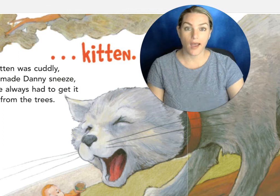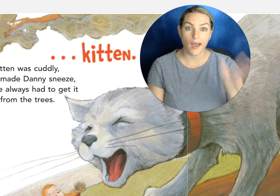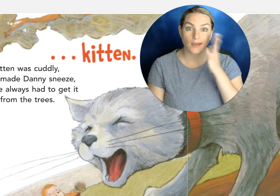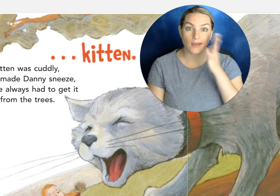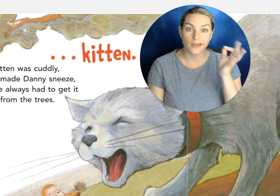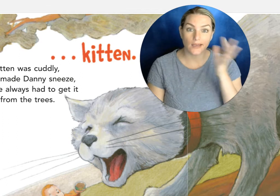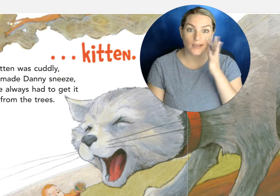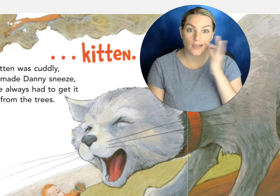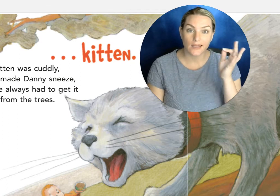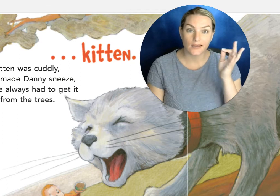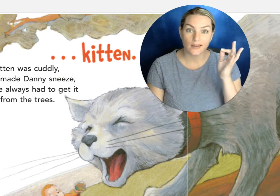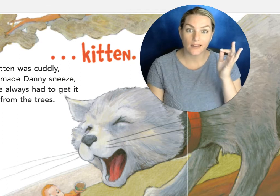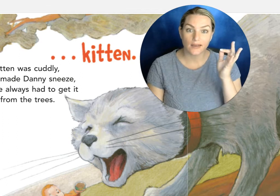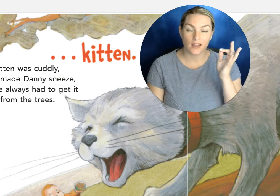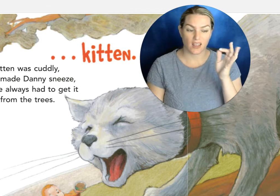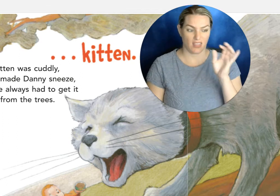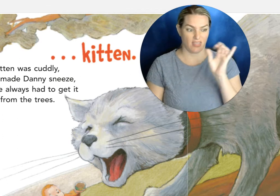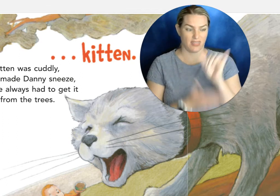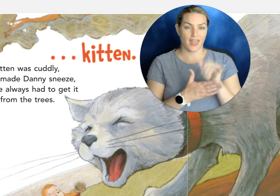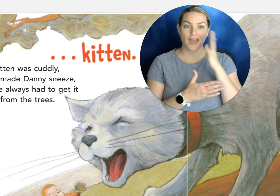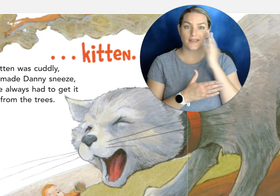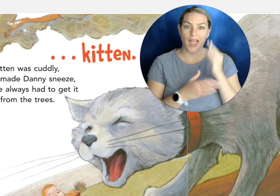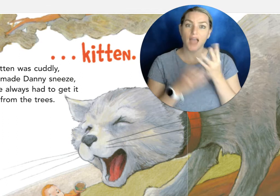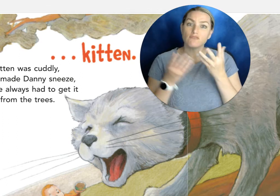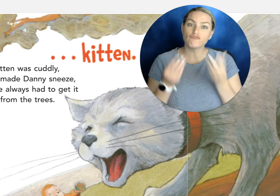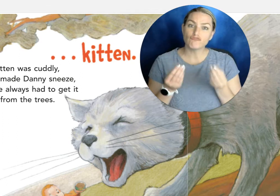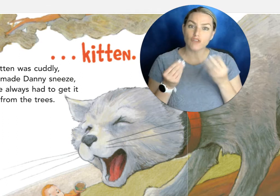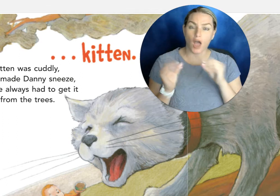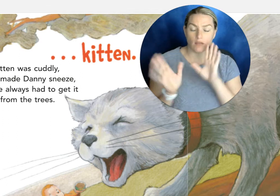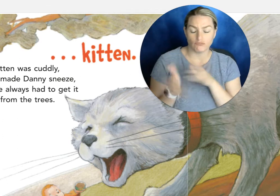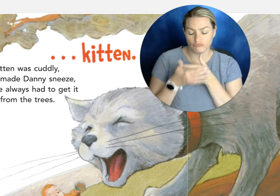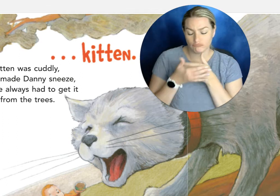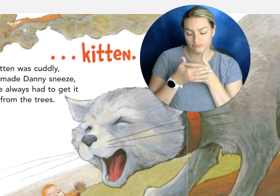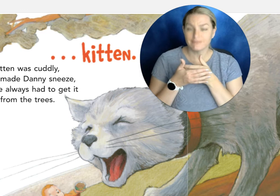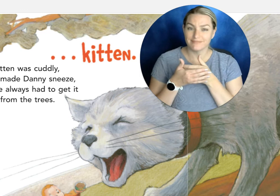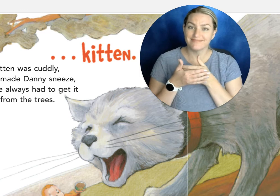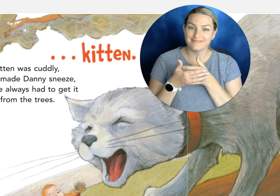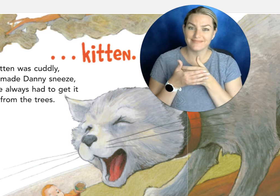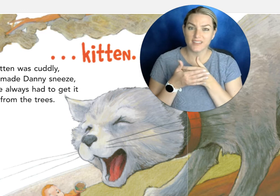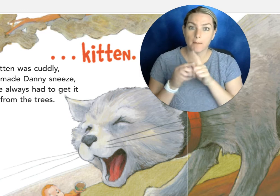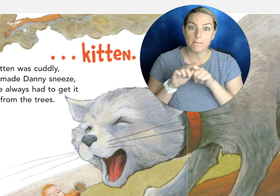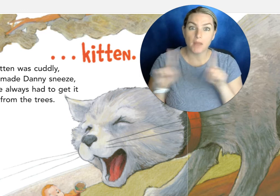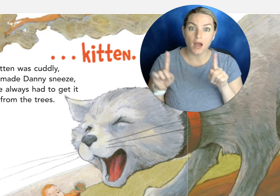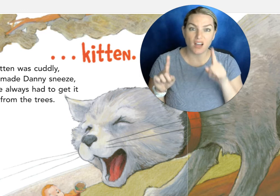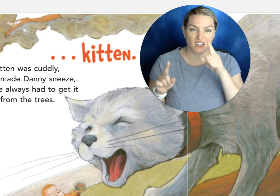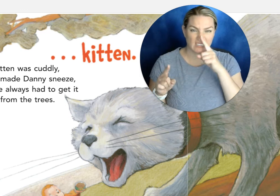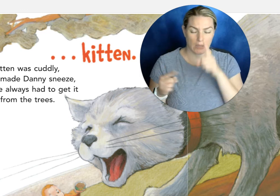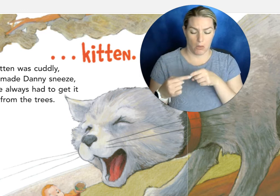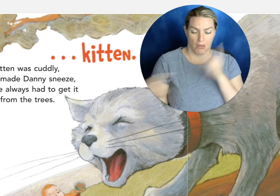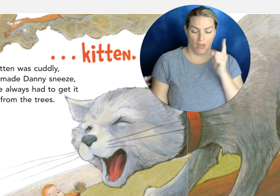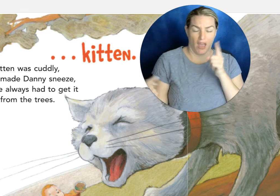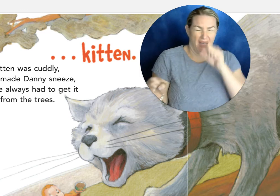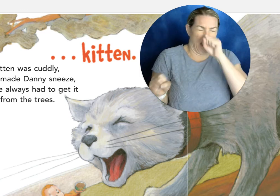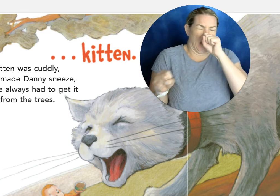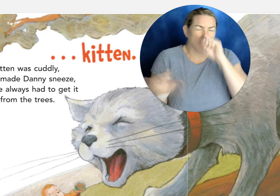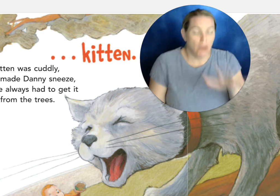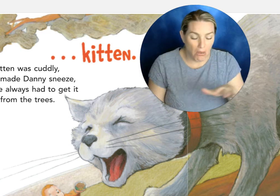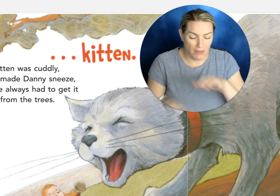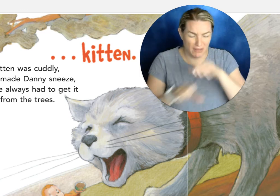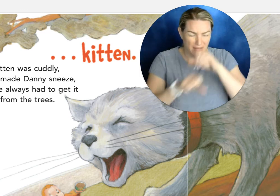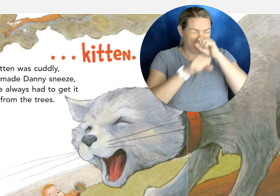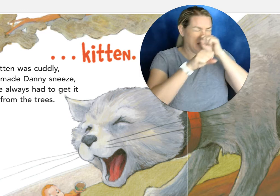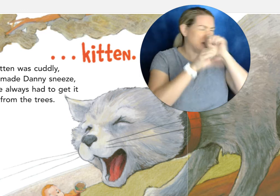kitten. The kitten was cuddly, but it made Danny sneeze, and he always had to get it down from the